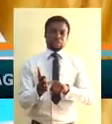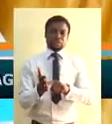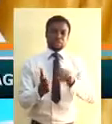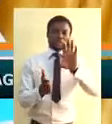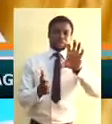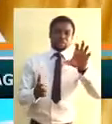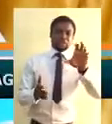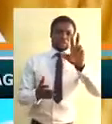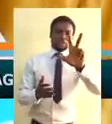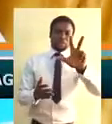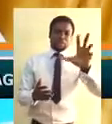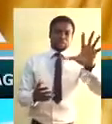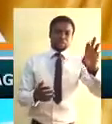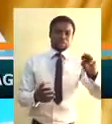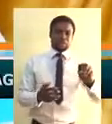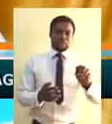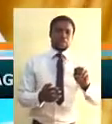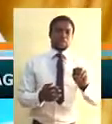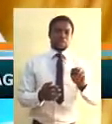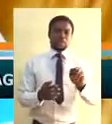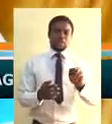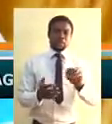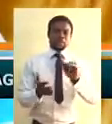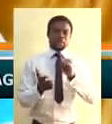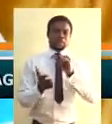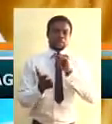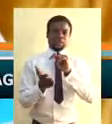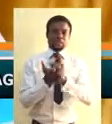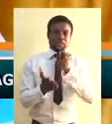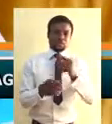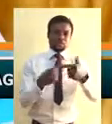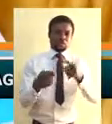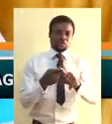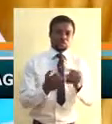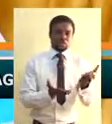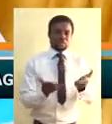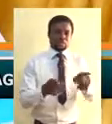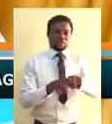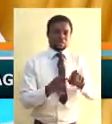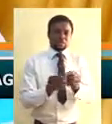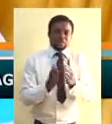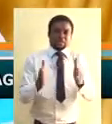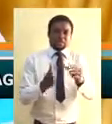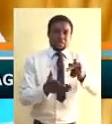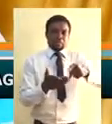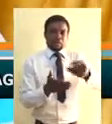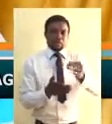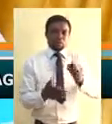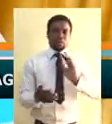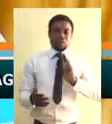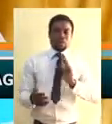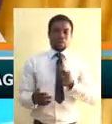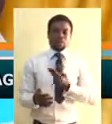3 centimeters in such a way that is going to serve as a thicker part of